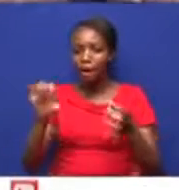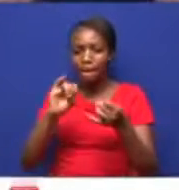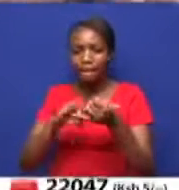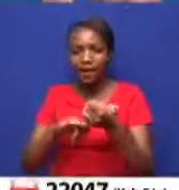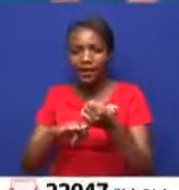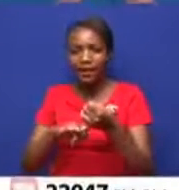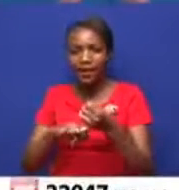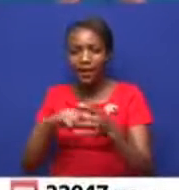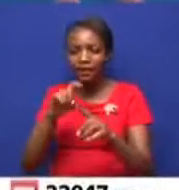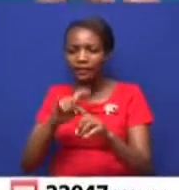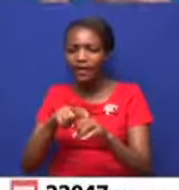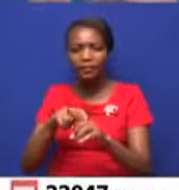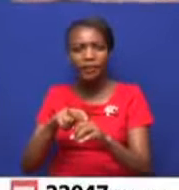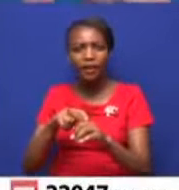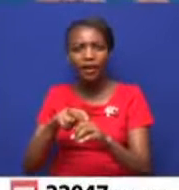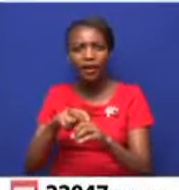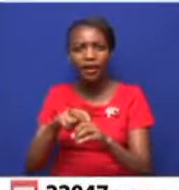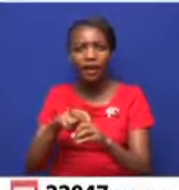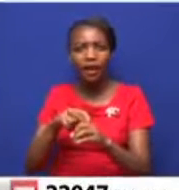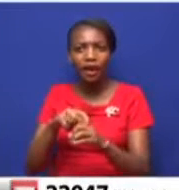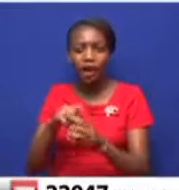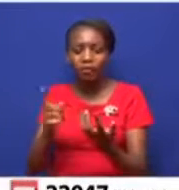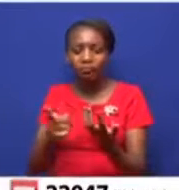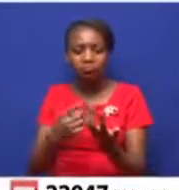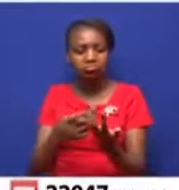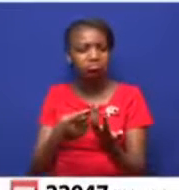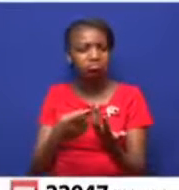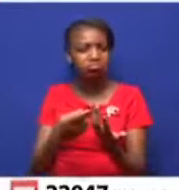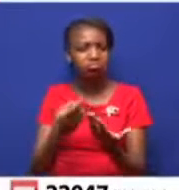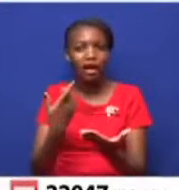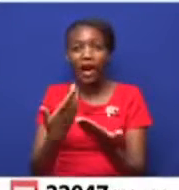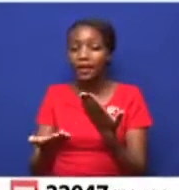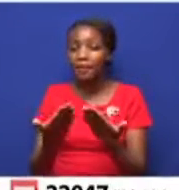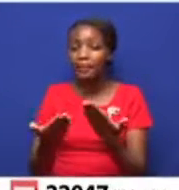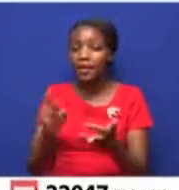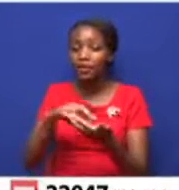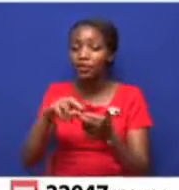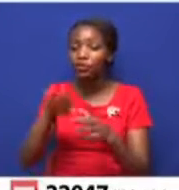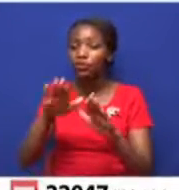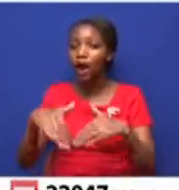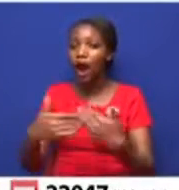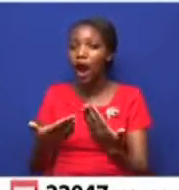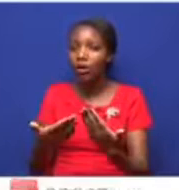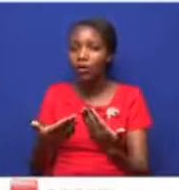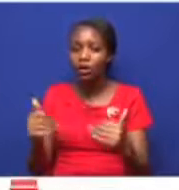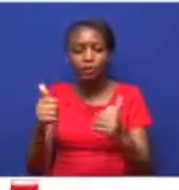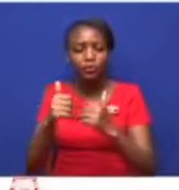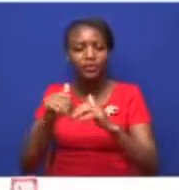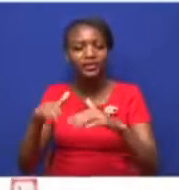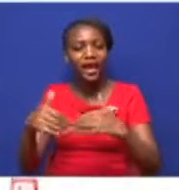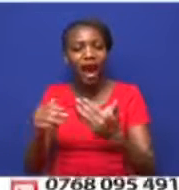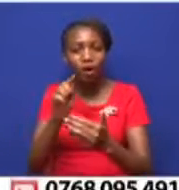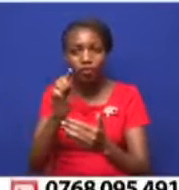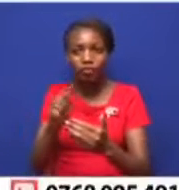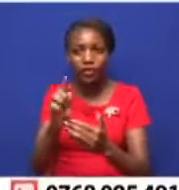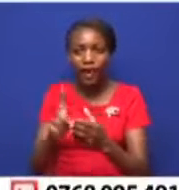over 8 years now, and how you met was so interesting, of course, through your friend, Antony. You met her through your friend, right?